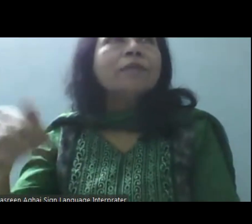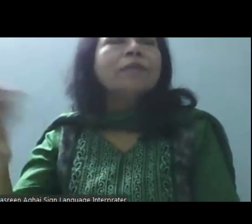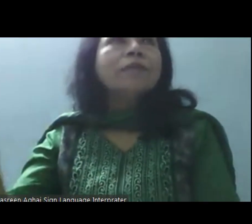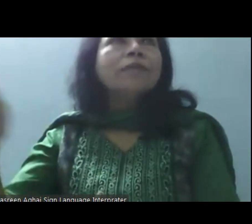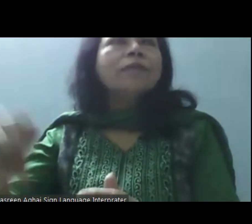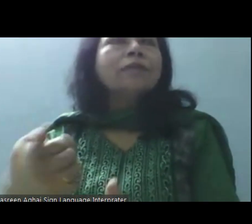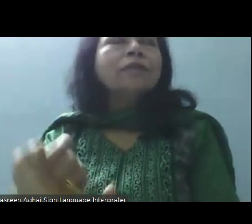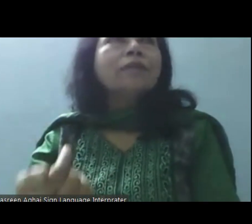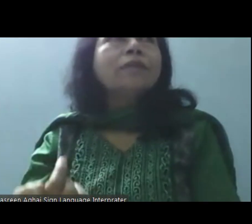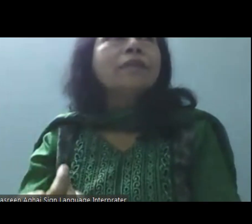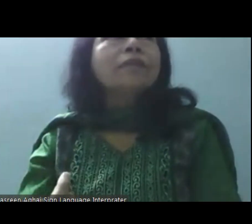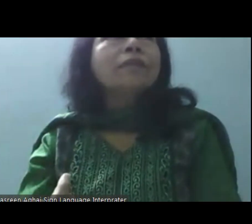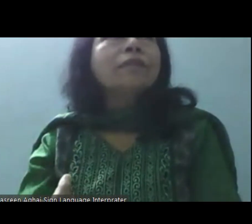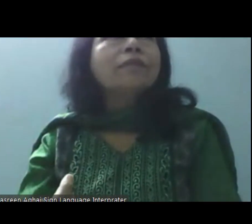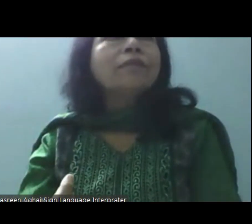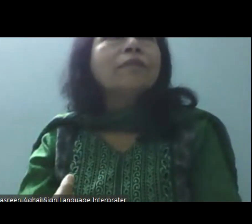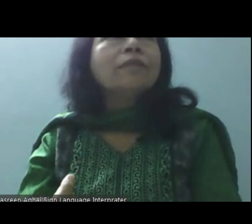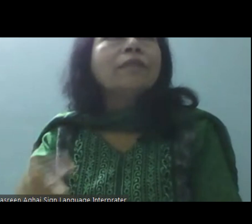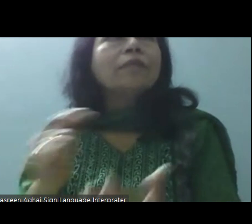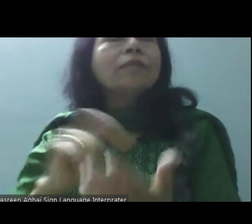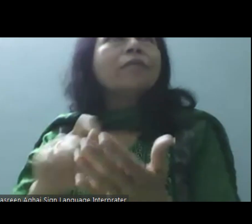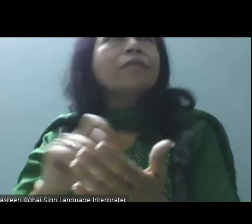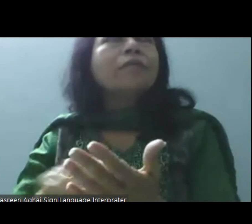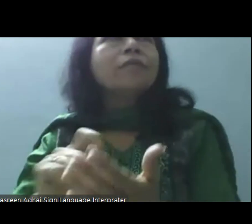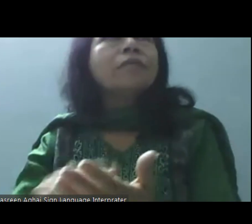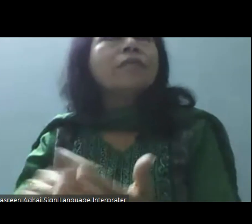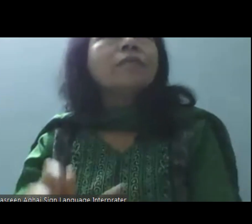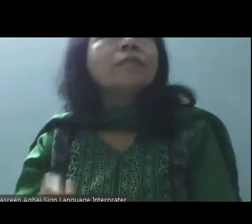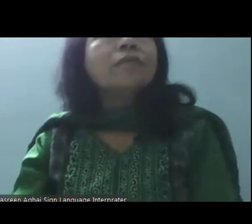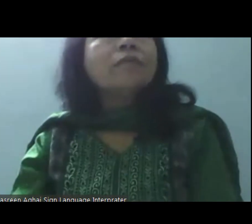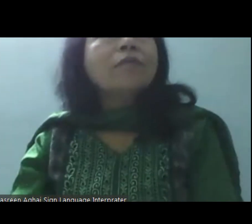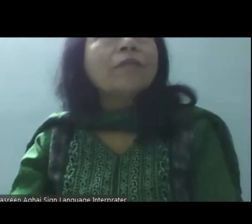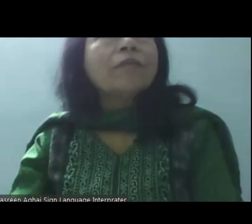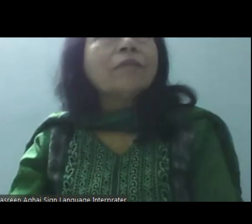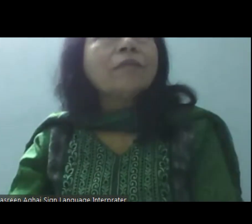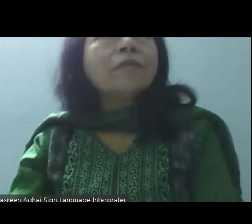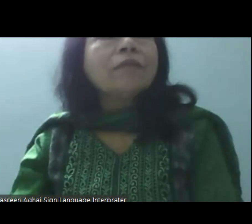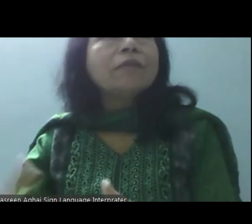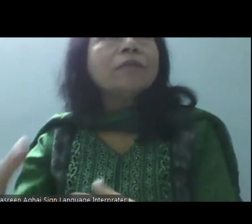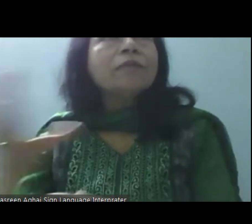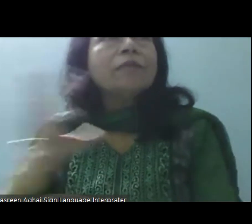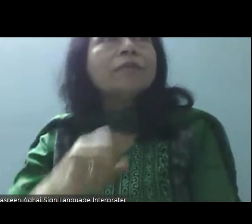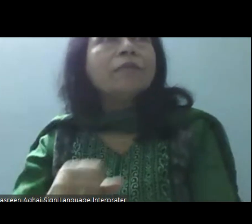national laws are including in